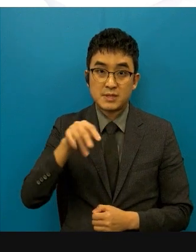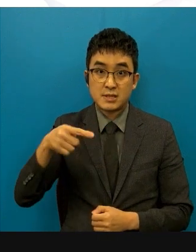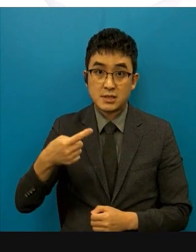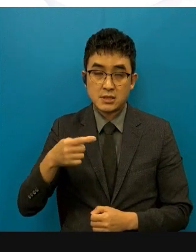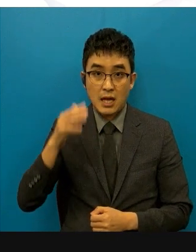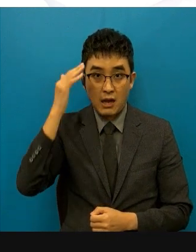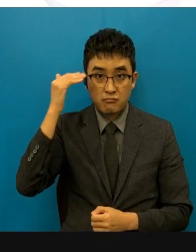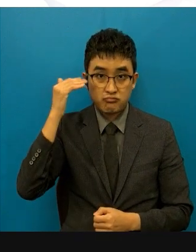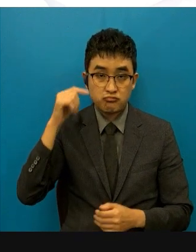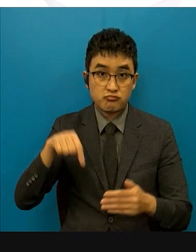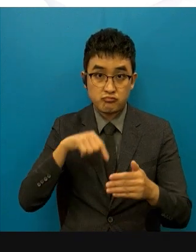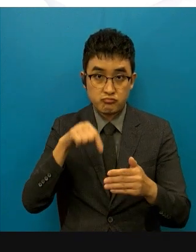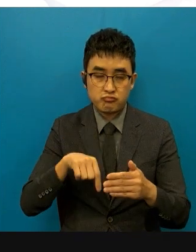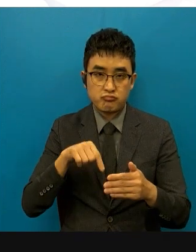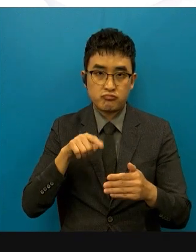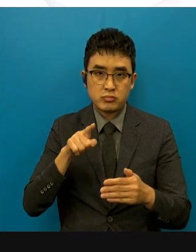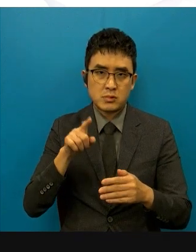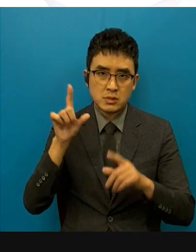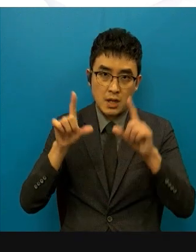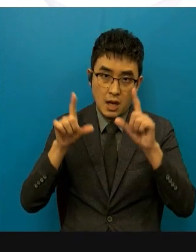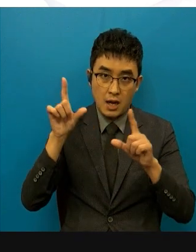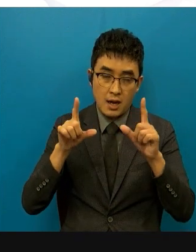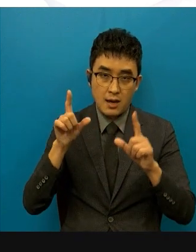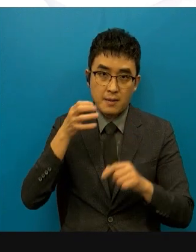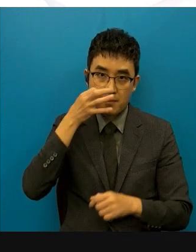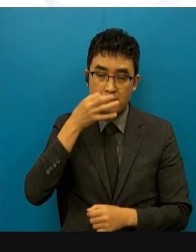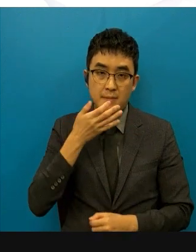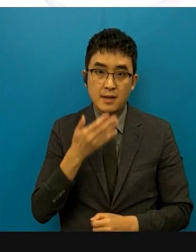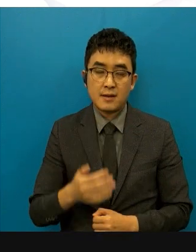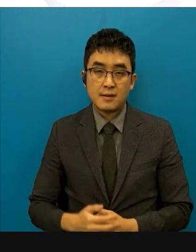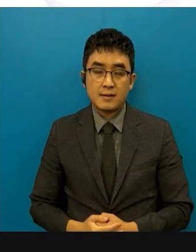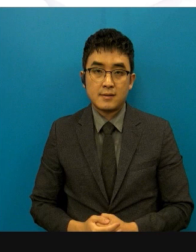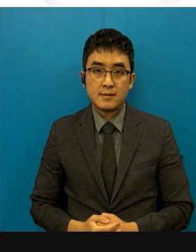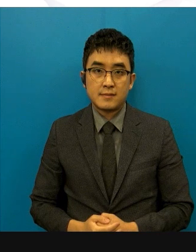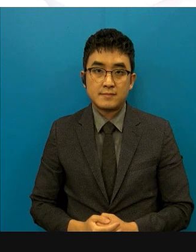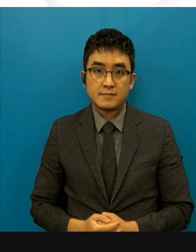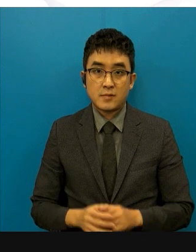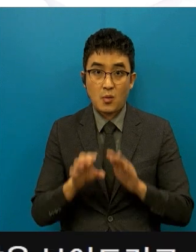in period of Corona-19 backward in Korea.